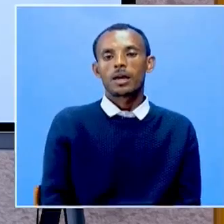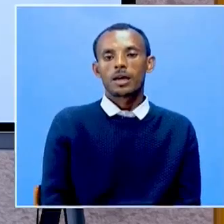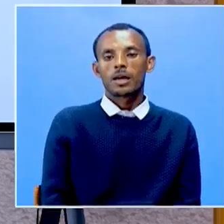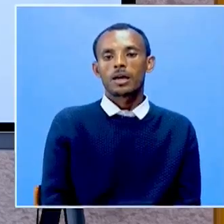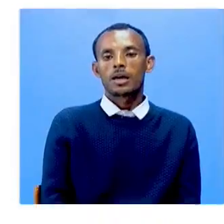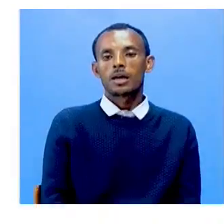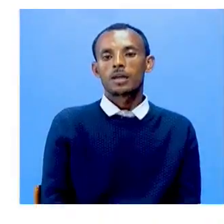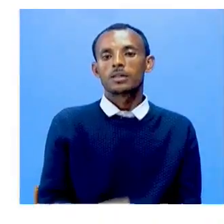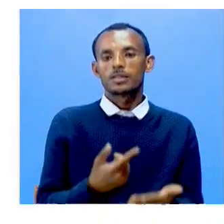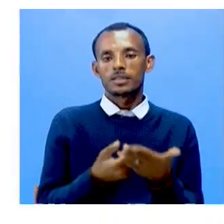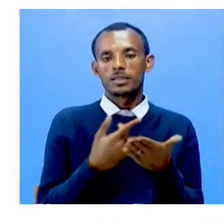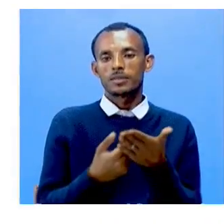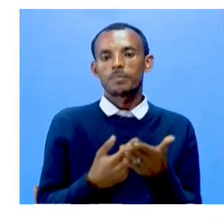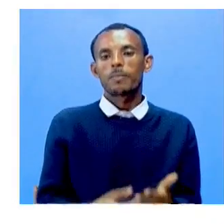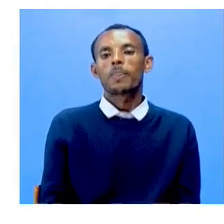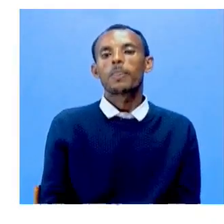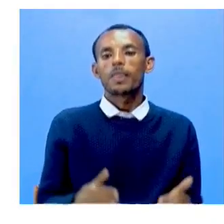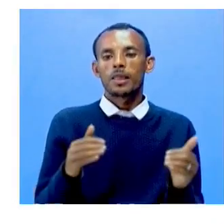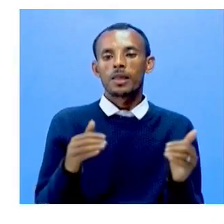is this one.